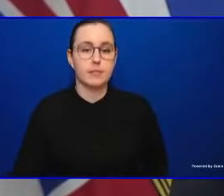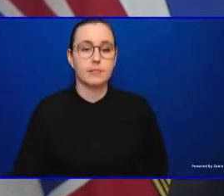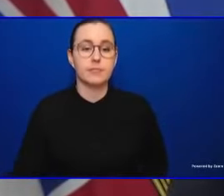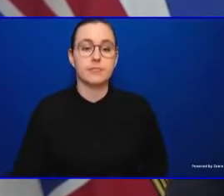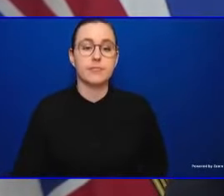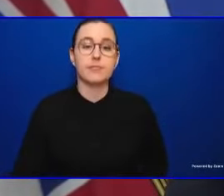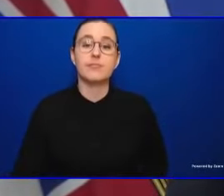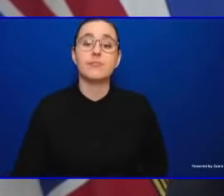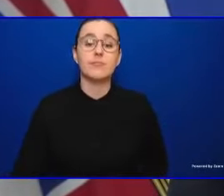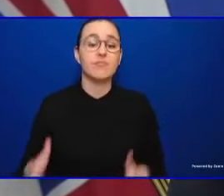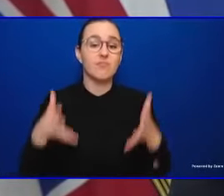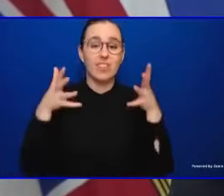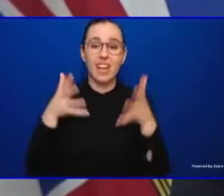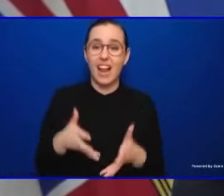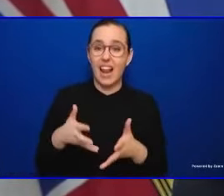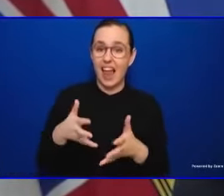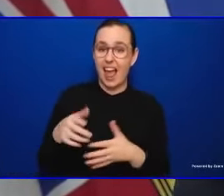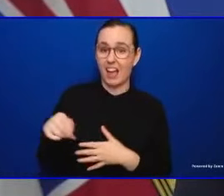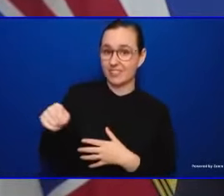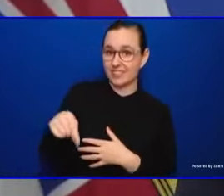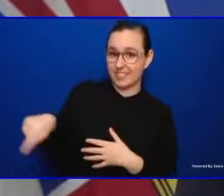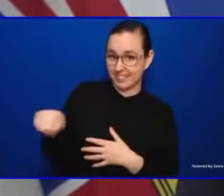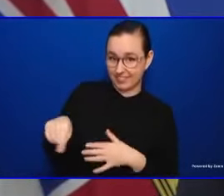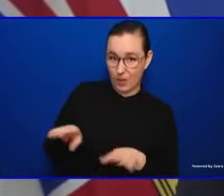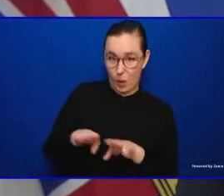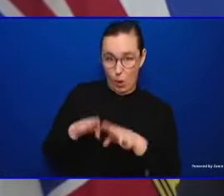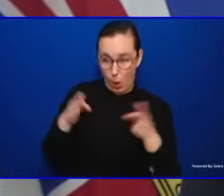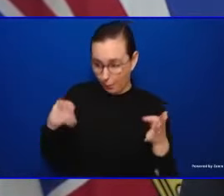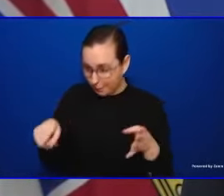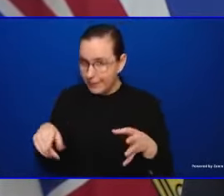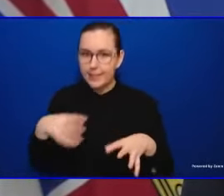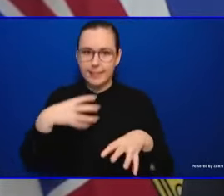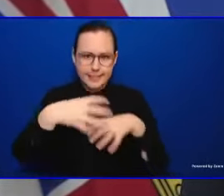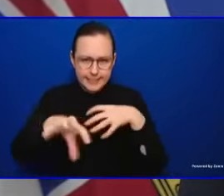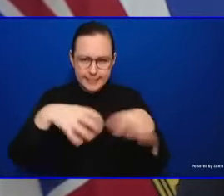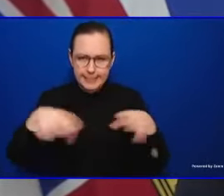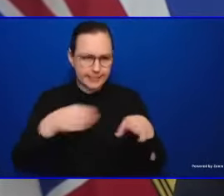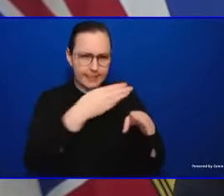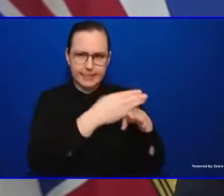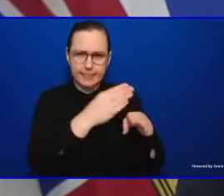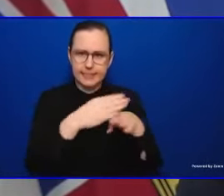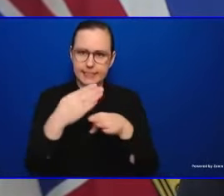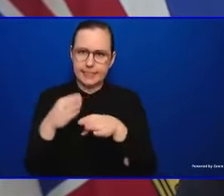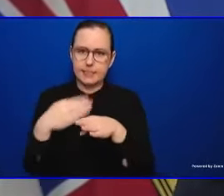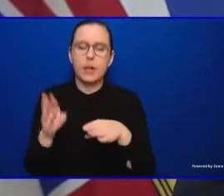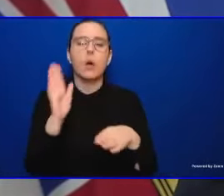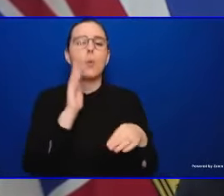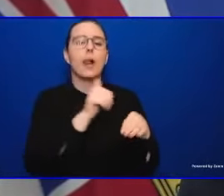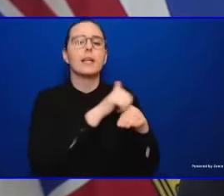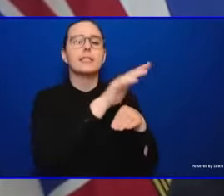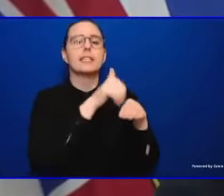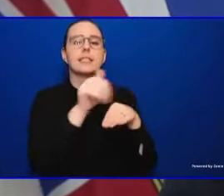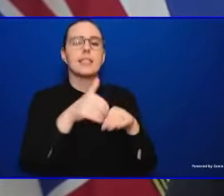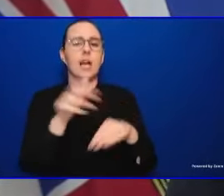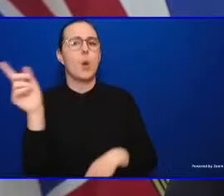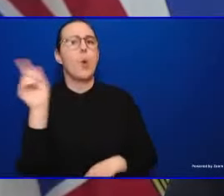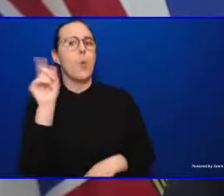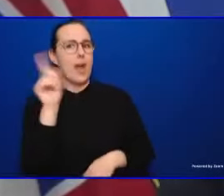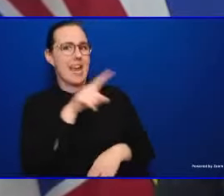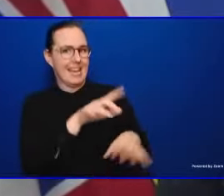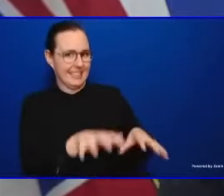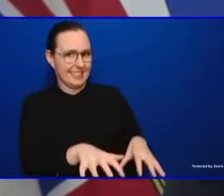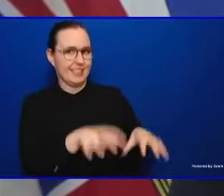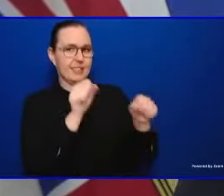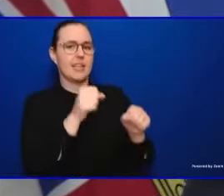testing sites and acute care, long-term care, and rural, remote, and Indigenous communities. As you'll note, yesterday, Canada signaled